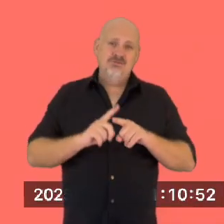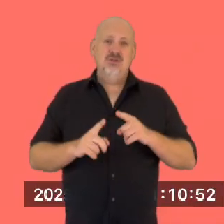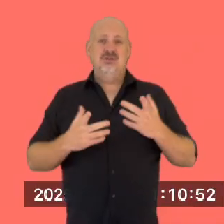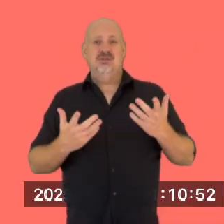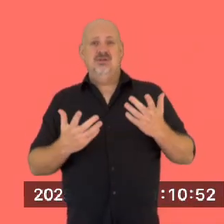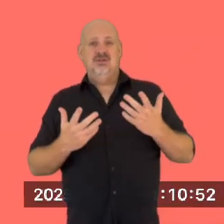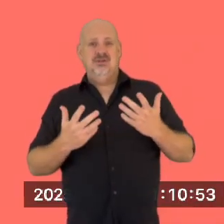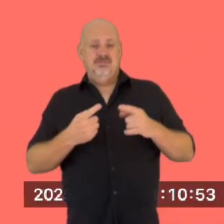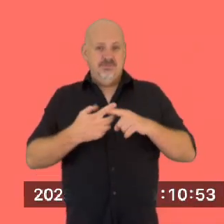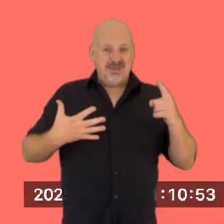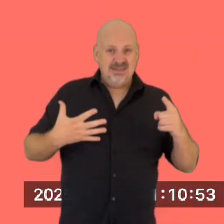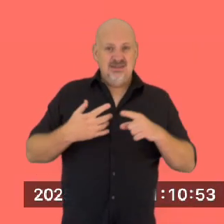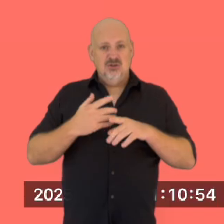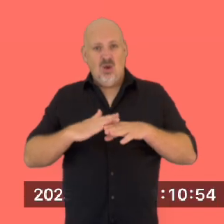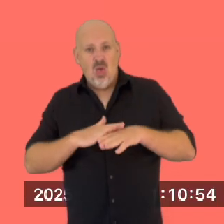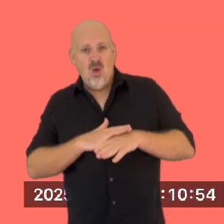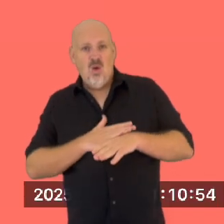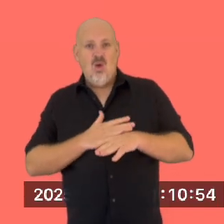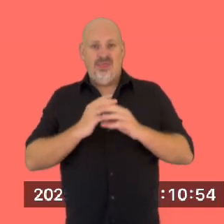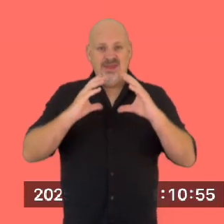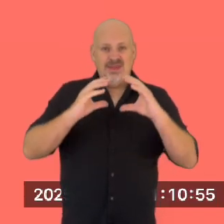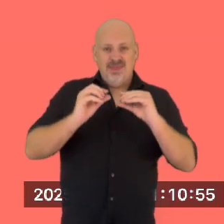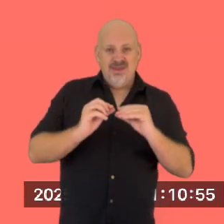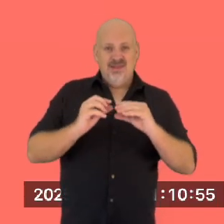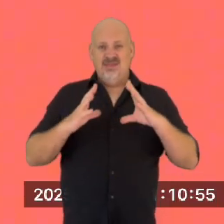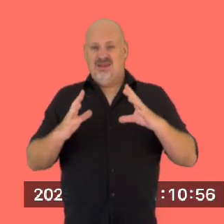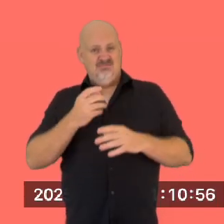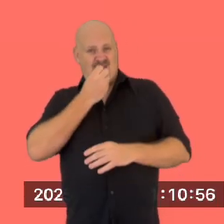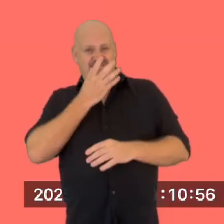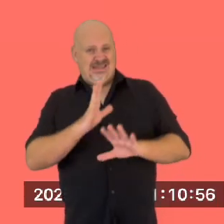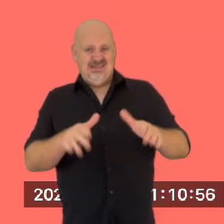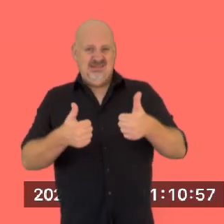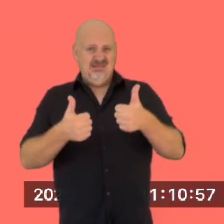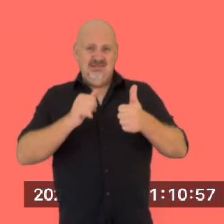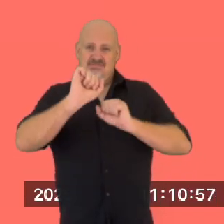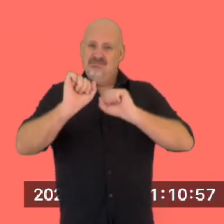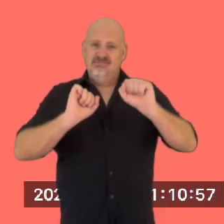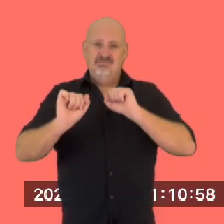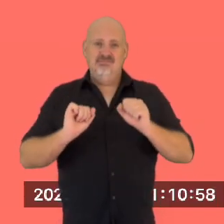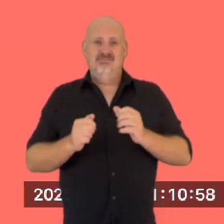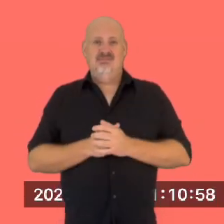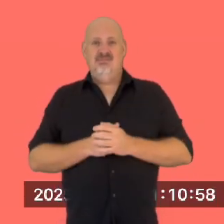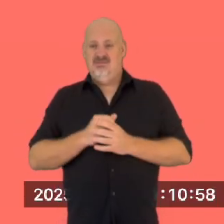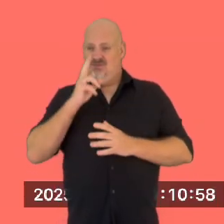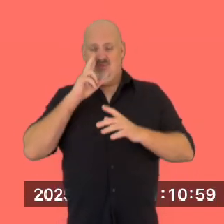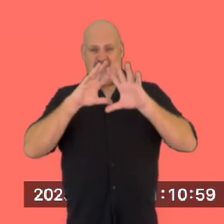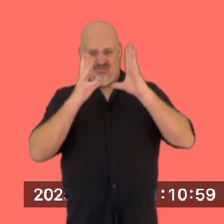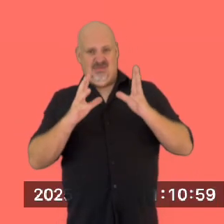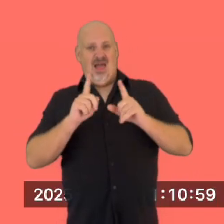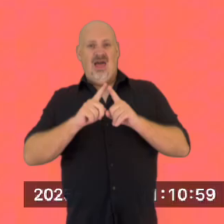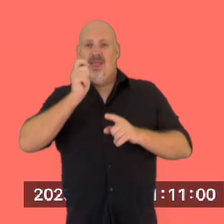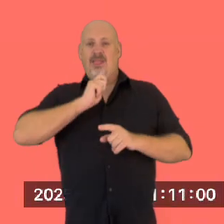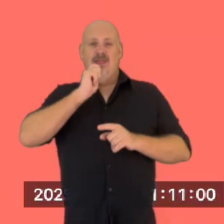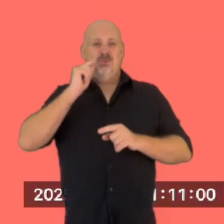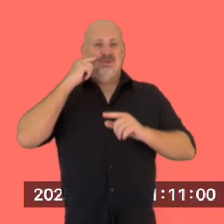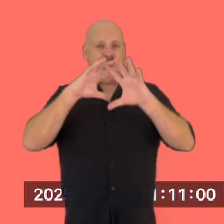have a play with different speeds and different thicknesses of line. And I think that's a really super way to begin. And